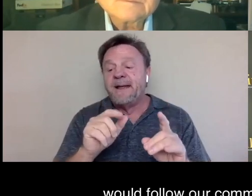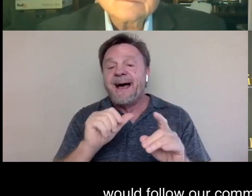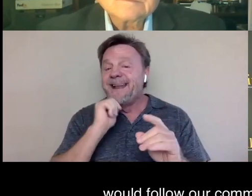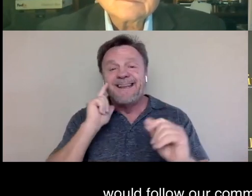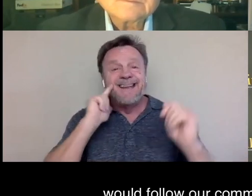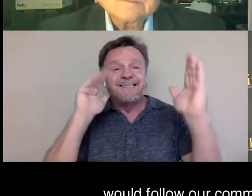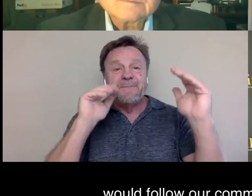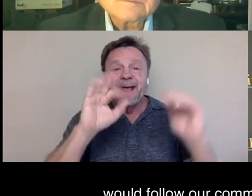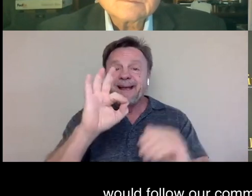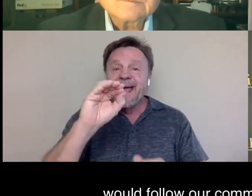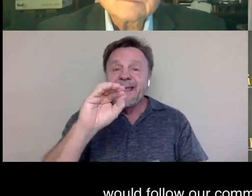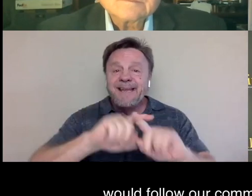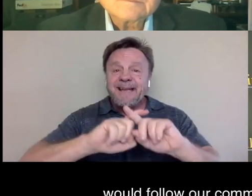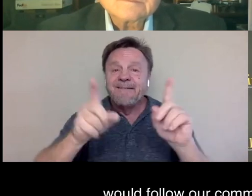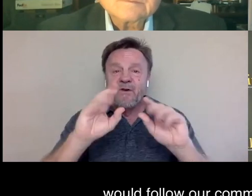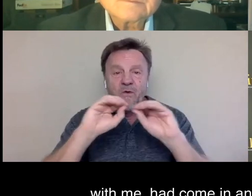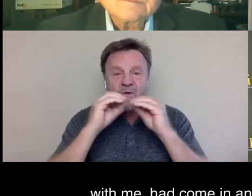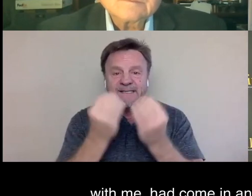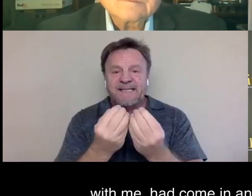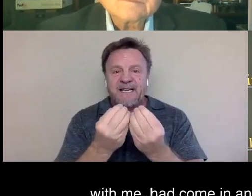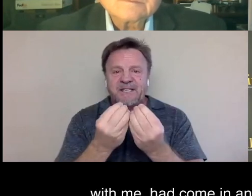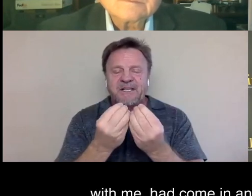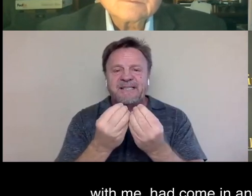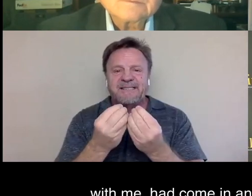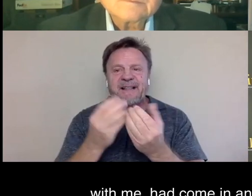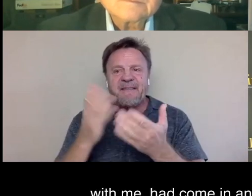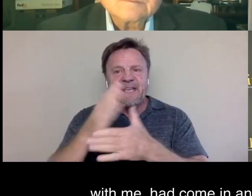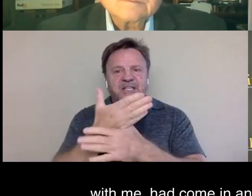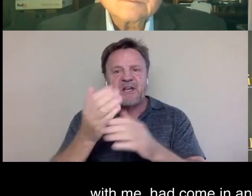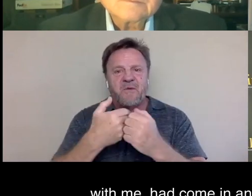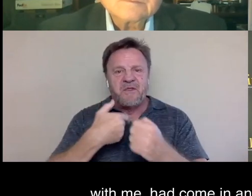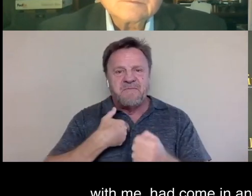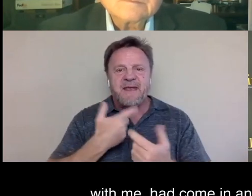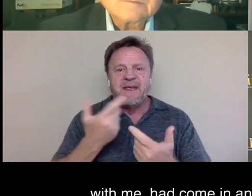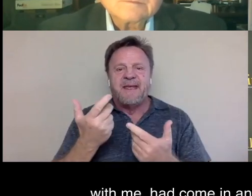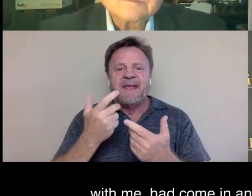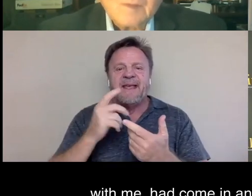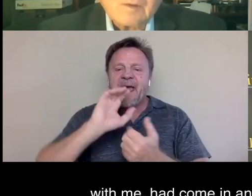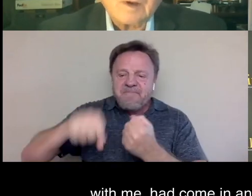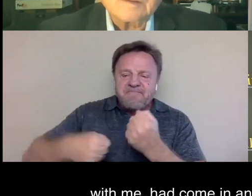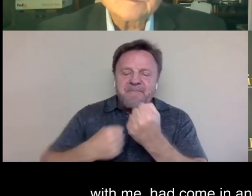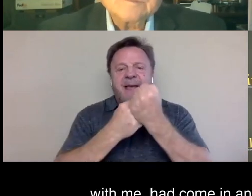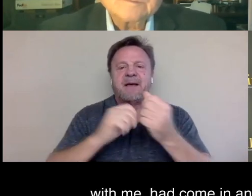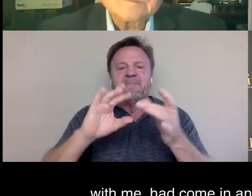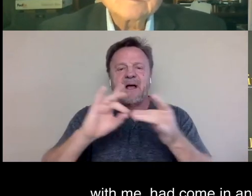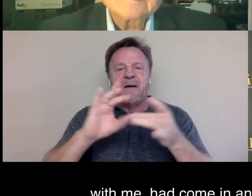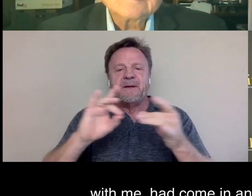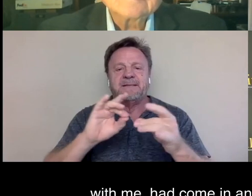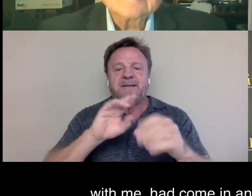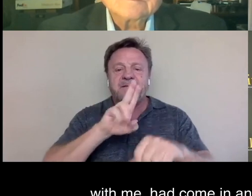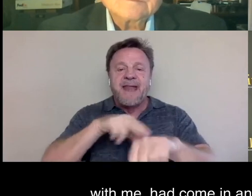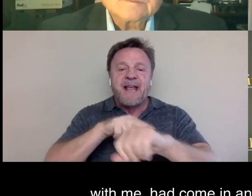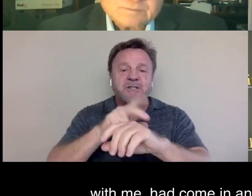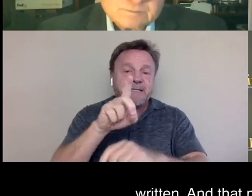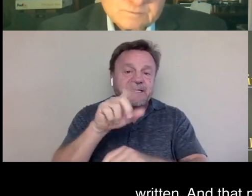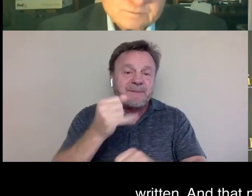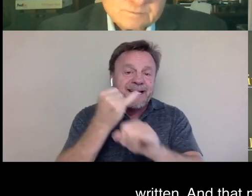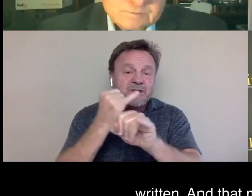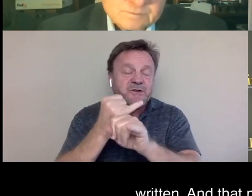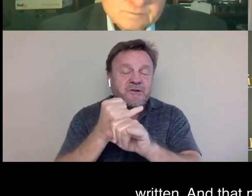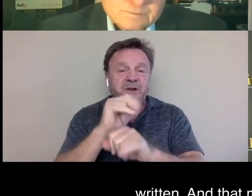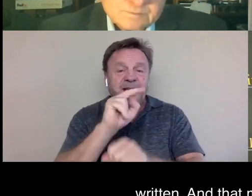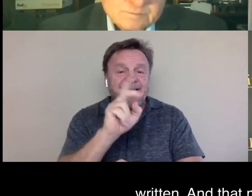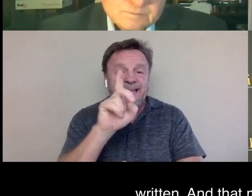different organizations, as they shared with me, had come in and backed up comments National Disability Institute had initially